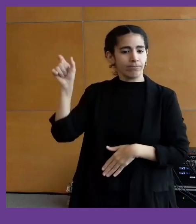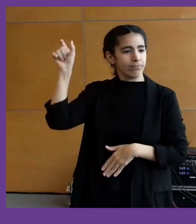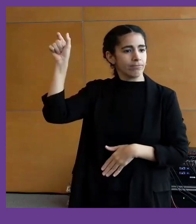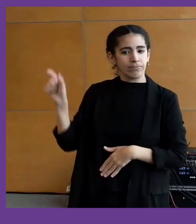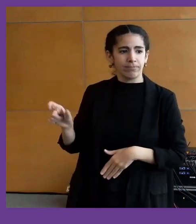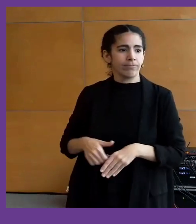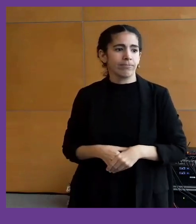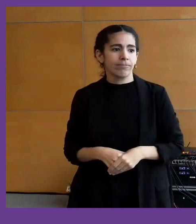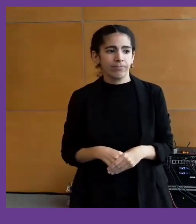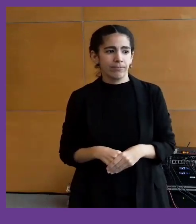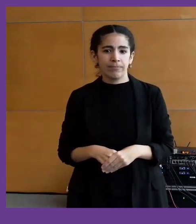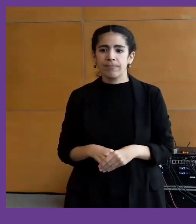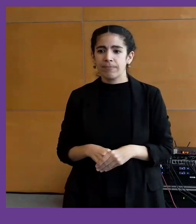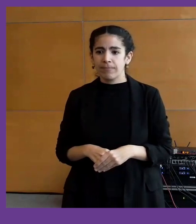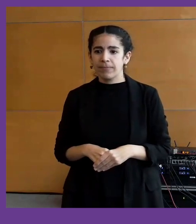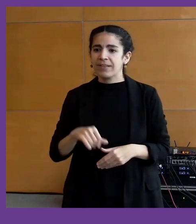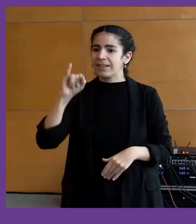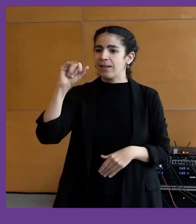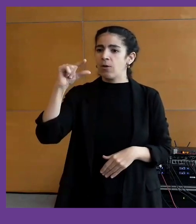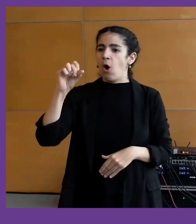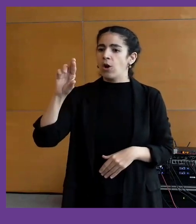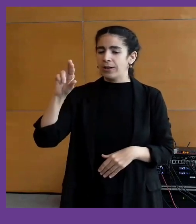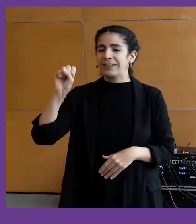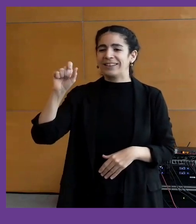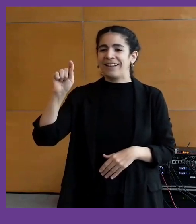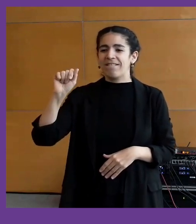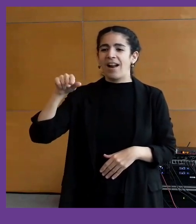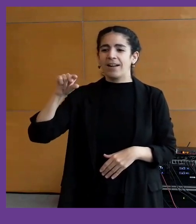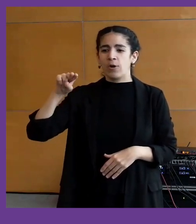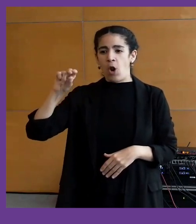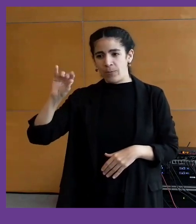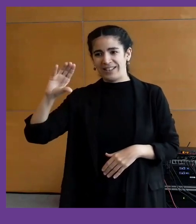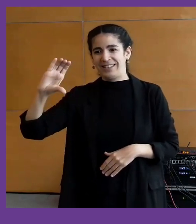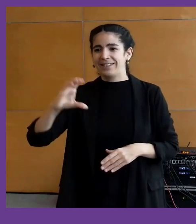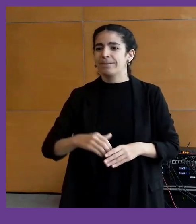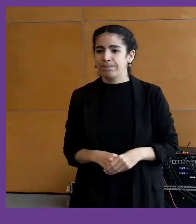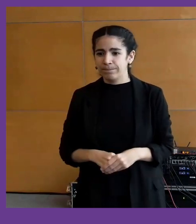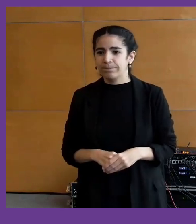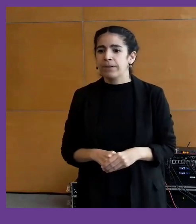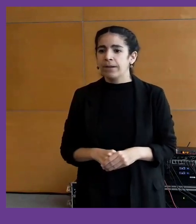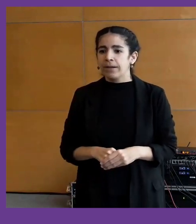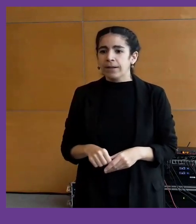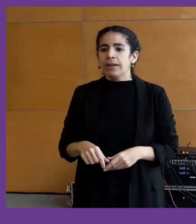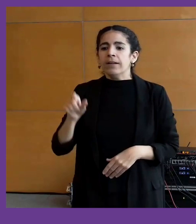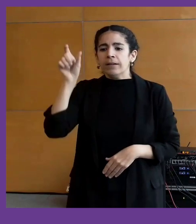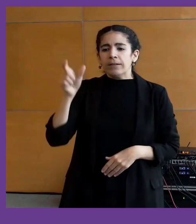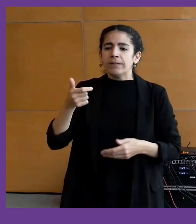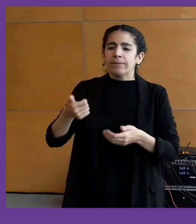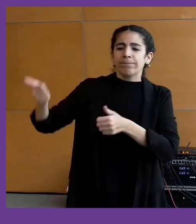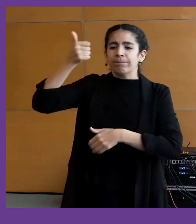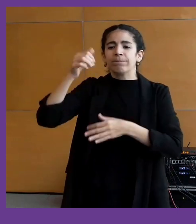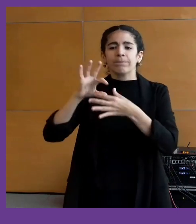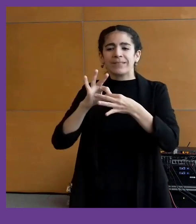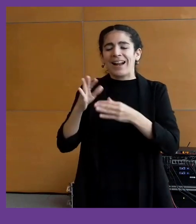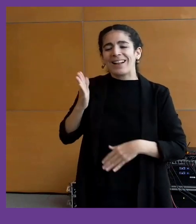for Institutional Relations, Partnership, and Advocacy on the UN Tourism.